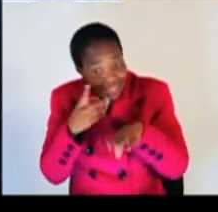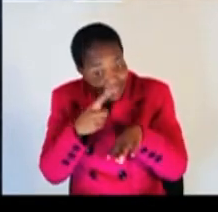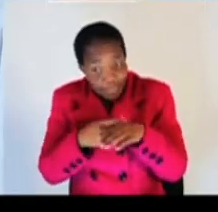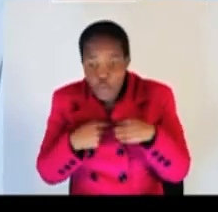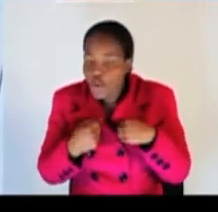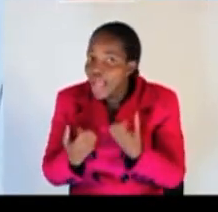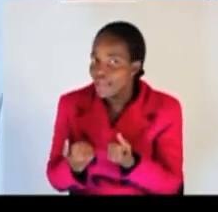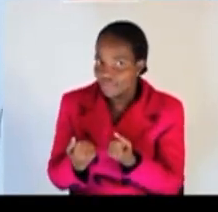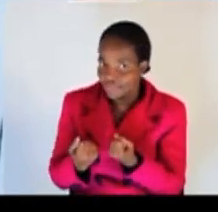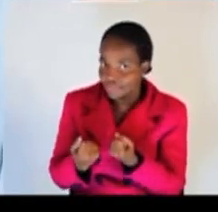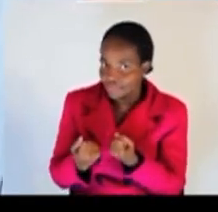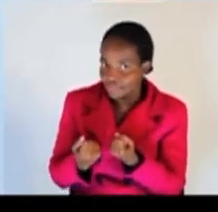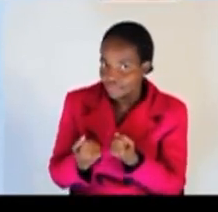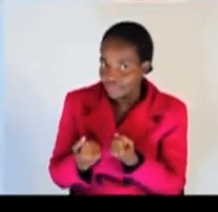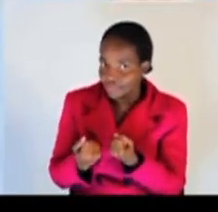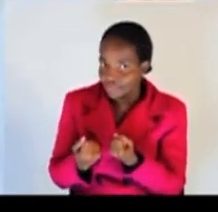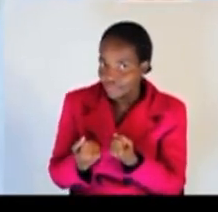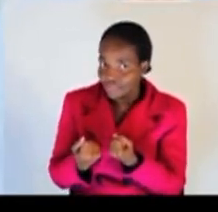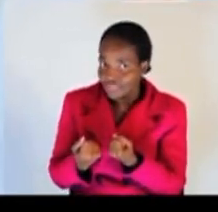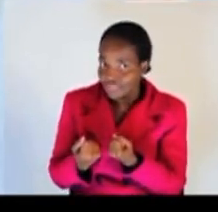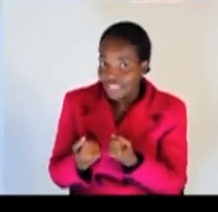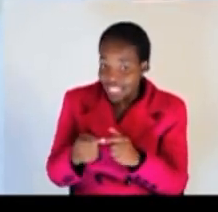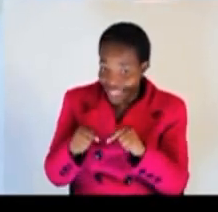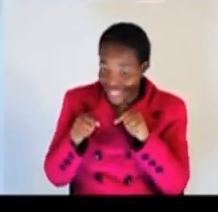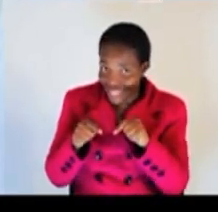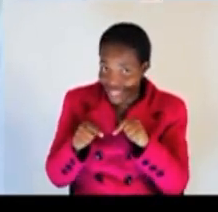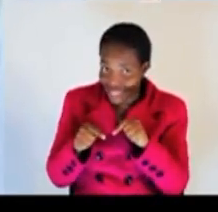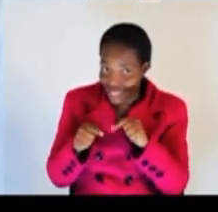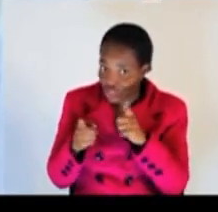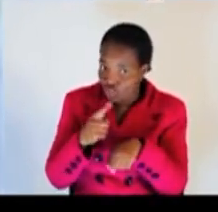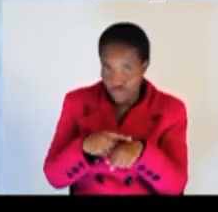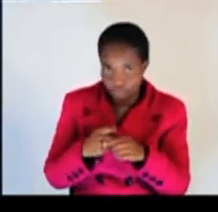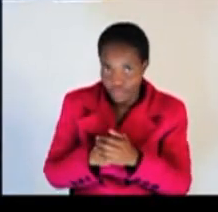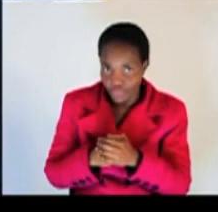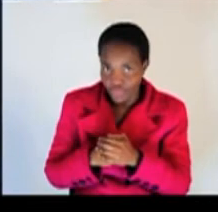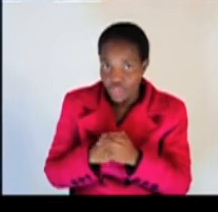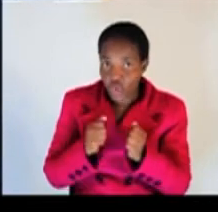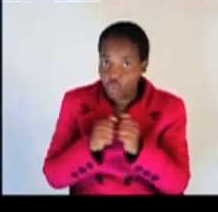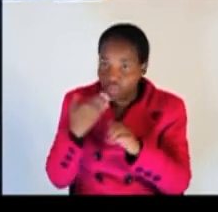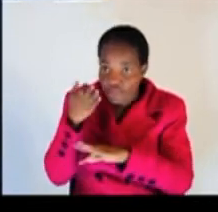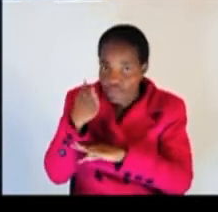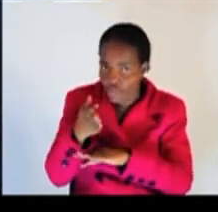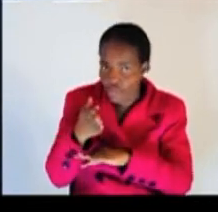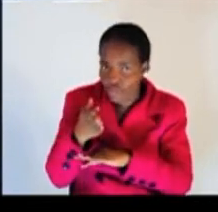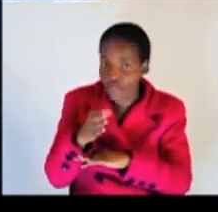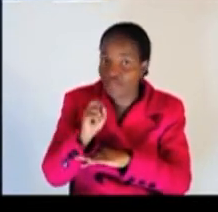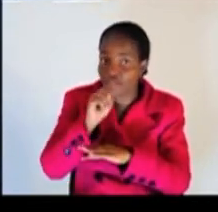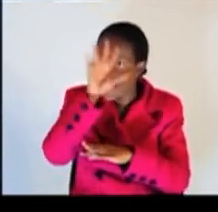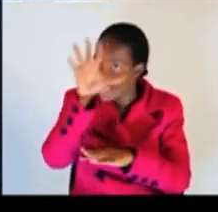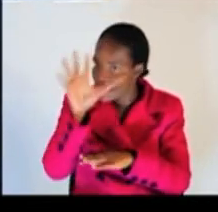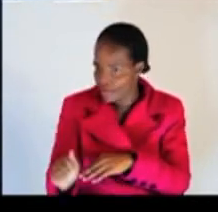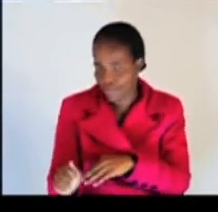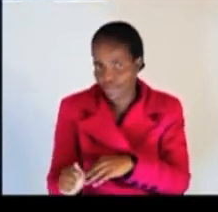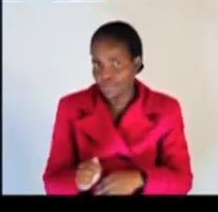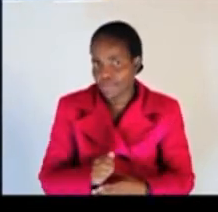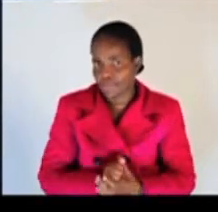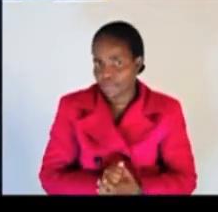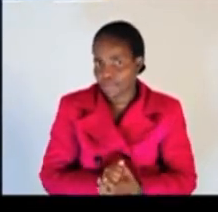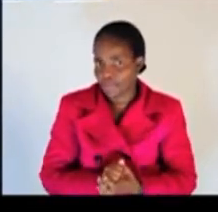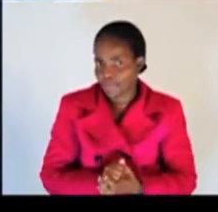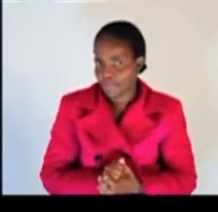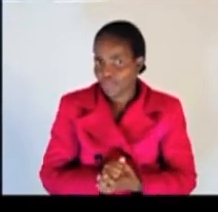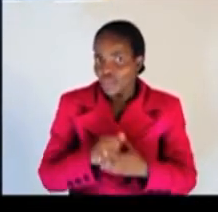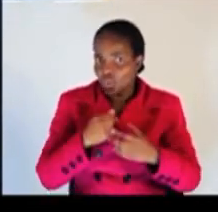have. This is a meeting with the future of South Africa and